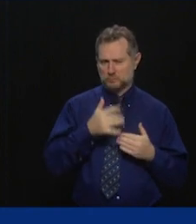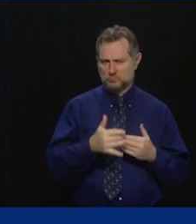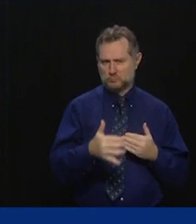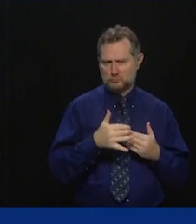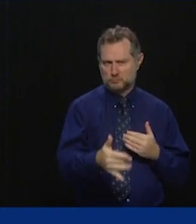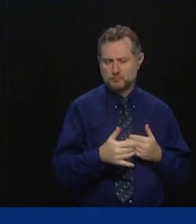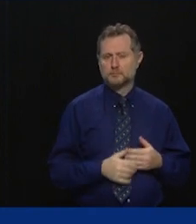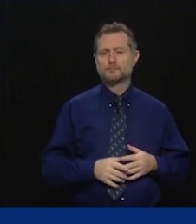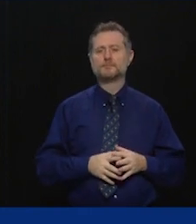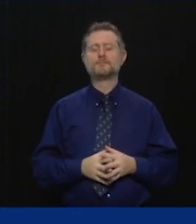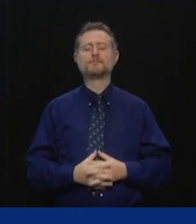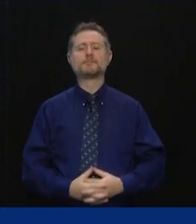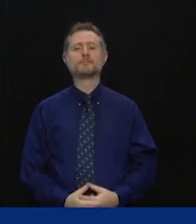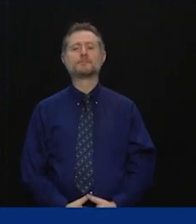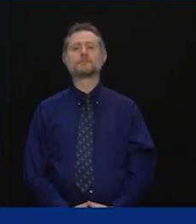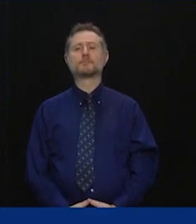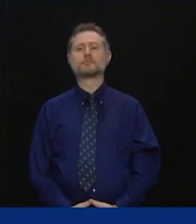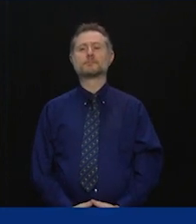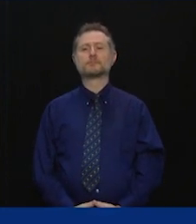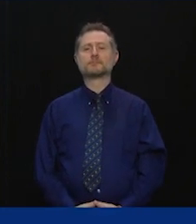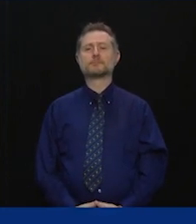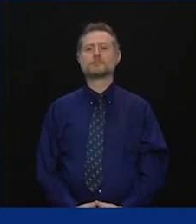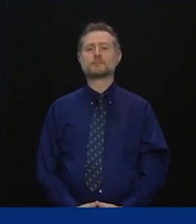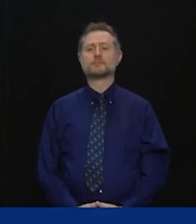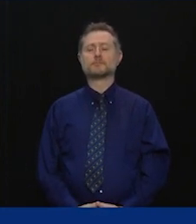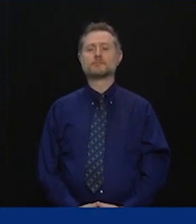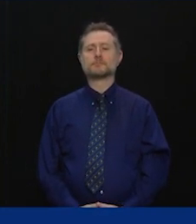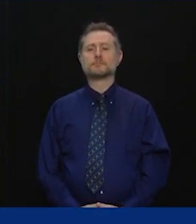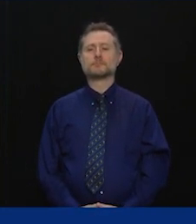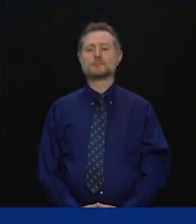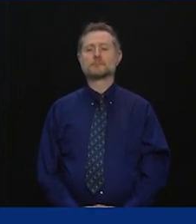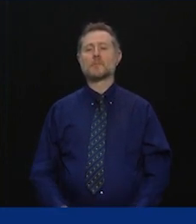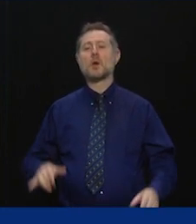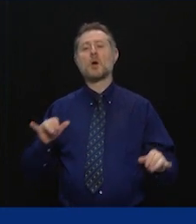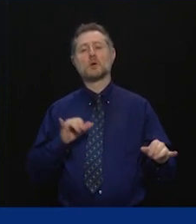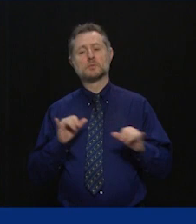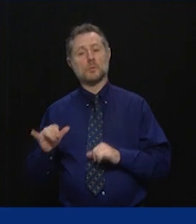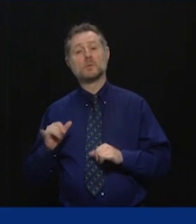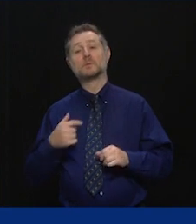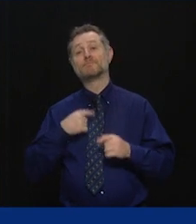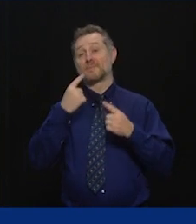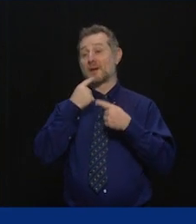And I wanted to also make an announcement today.